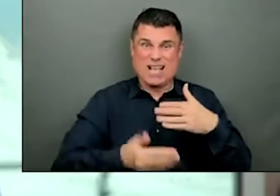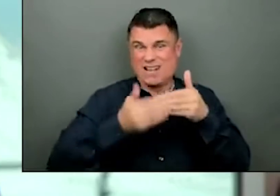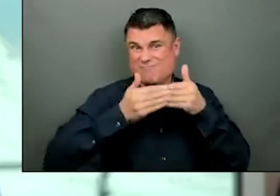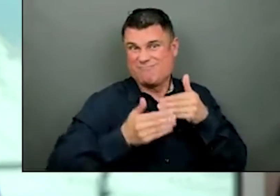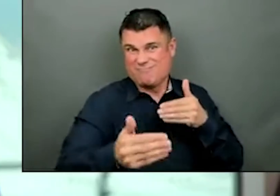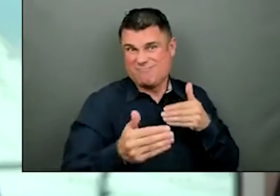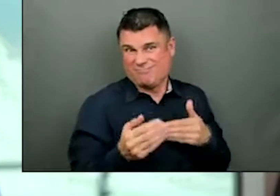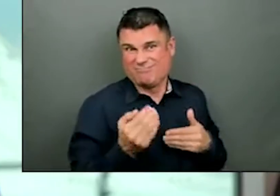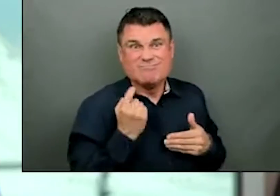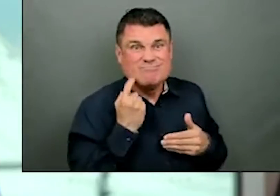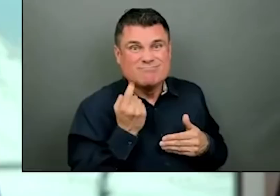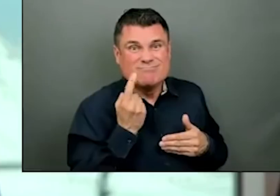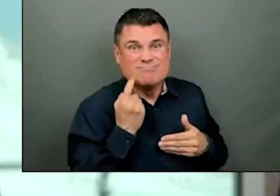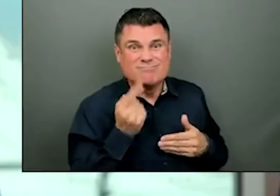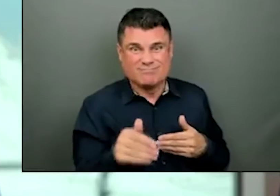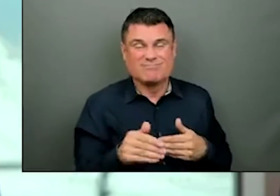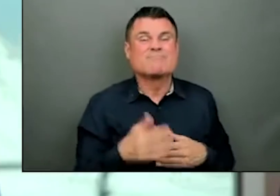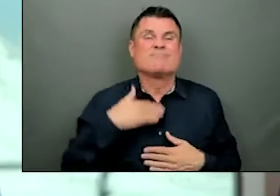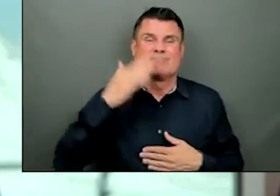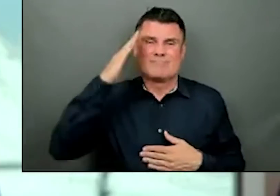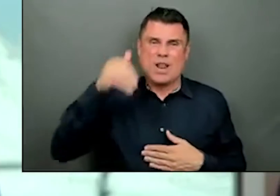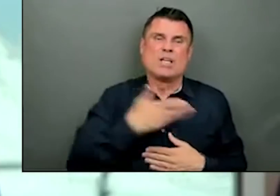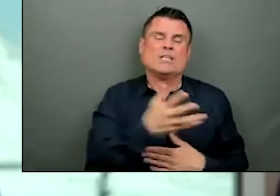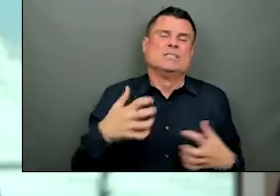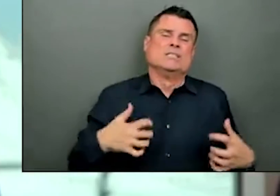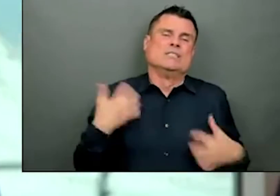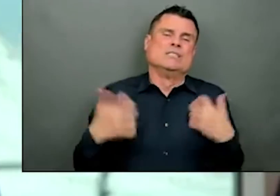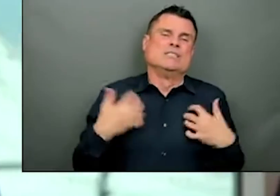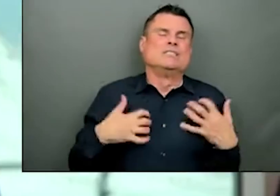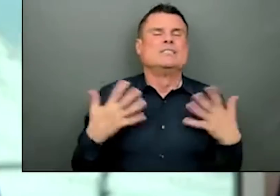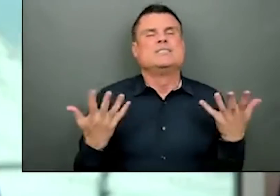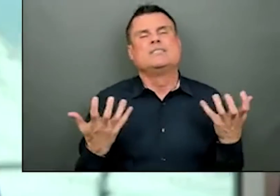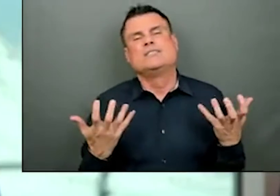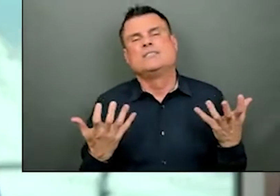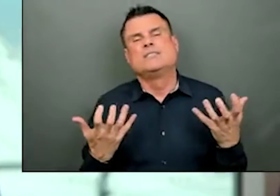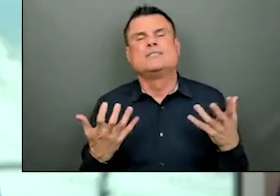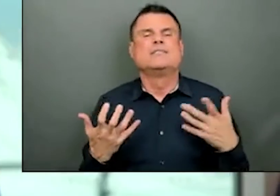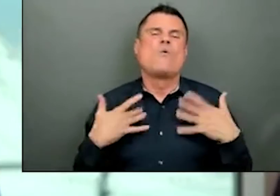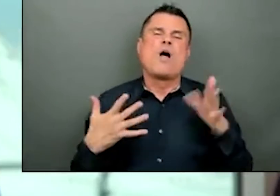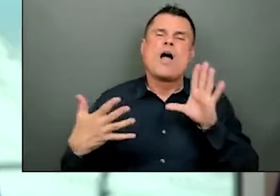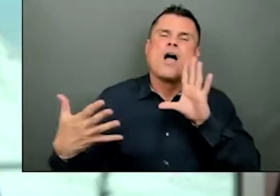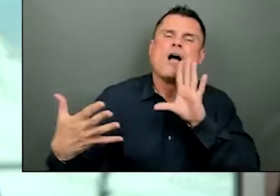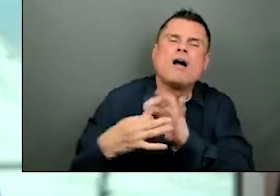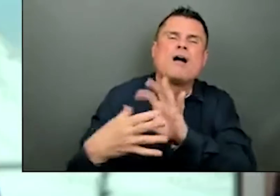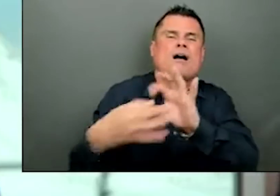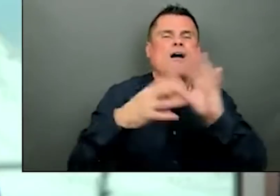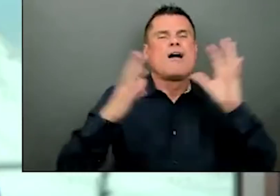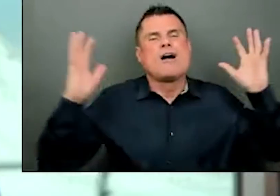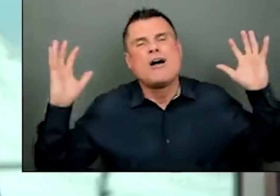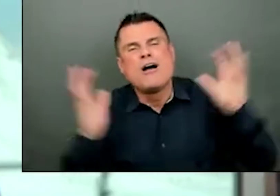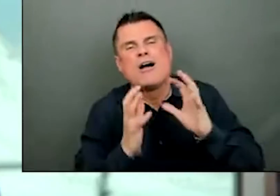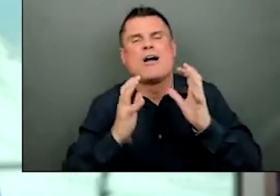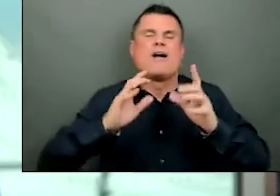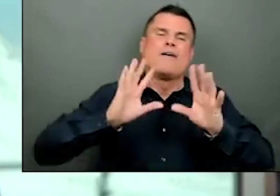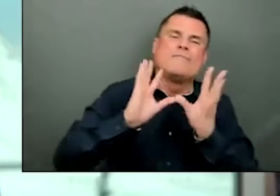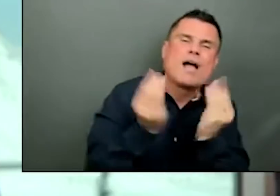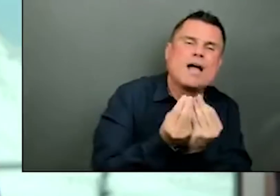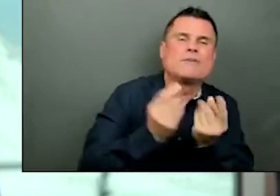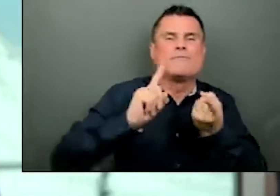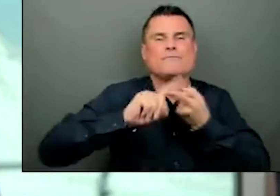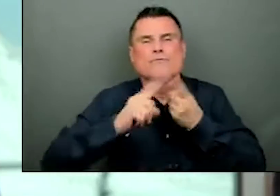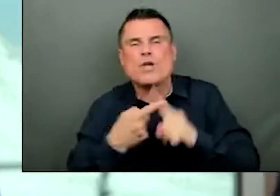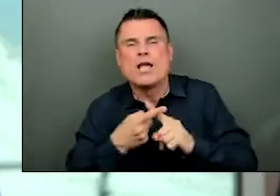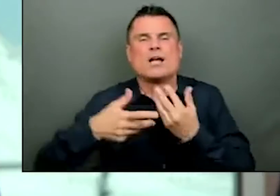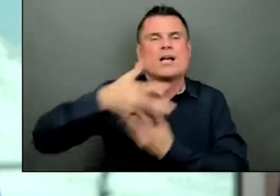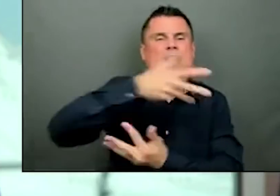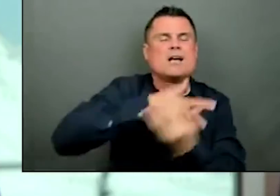a long, long year for many. But we need to ensure more than ever that we are socializing safely,